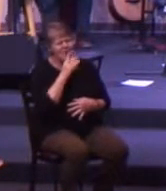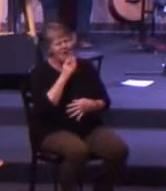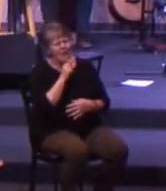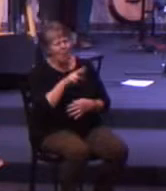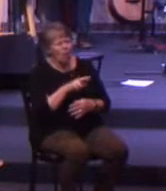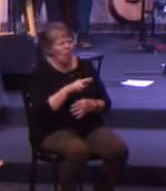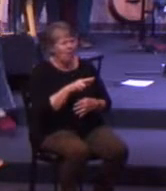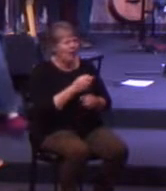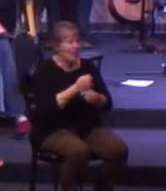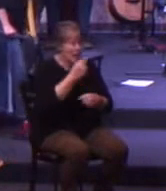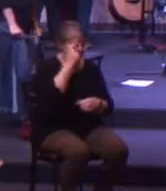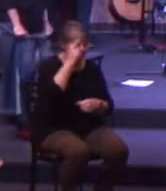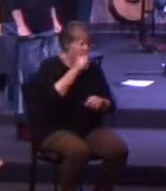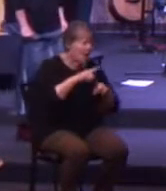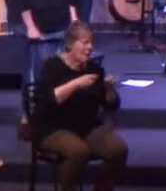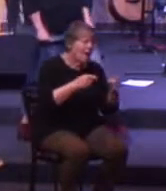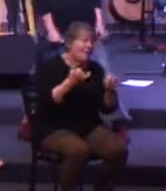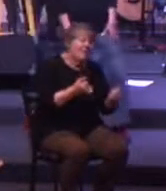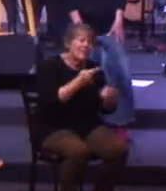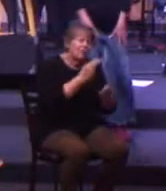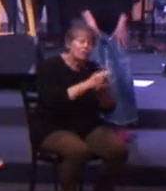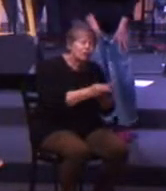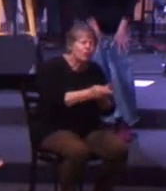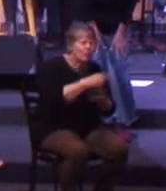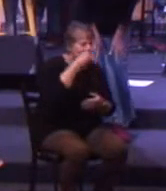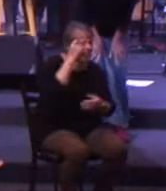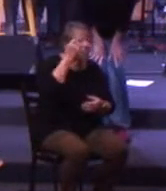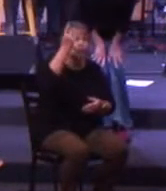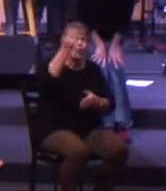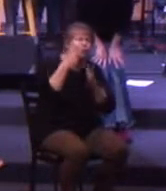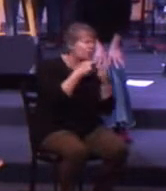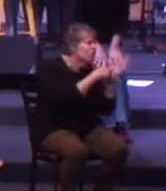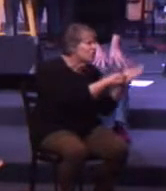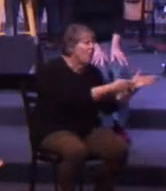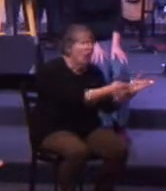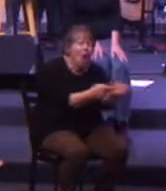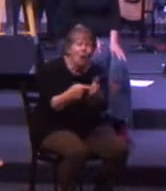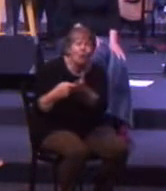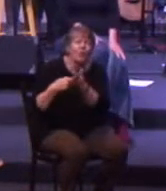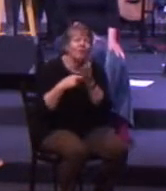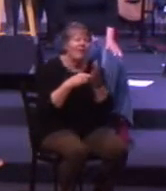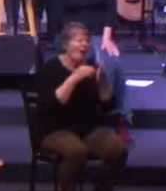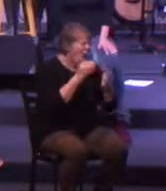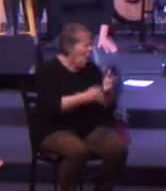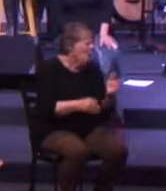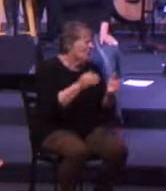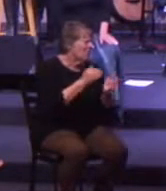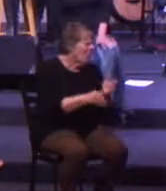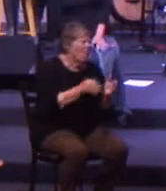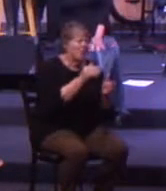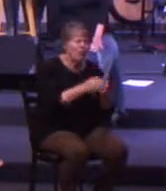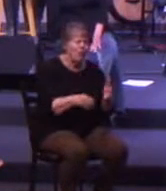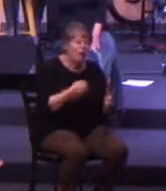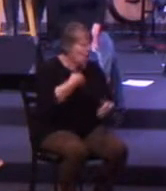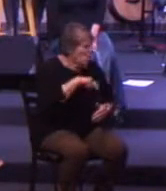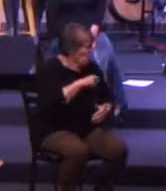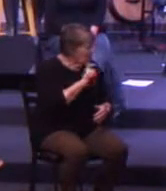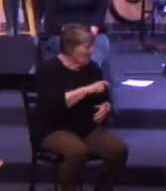sense at all, but this truth because you've shown it to your people time and time again, may this truth that, God, we don't need to be strong enough, we need to give